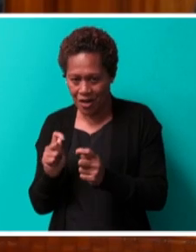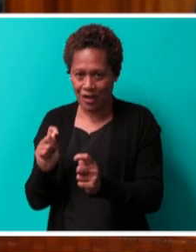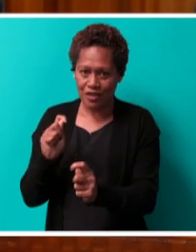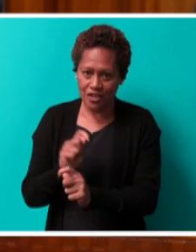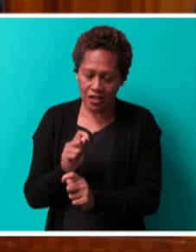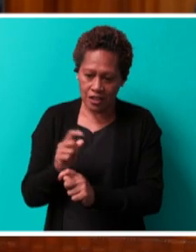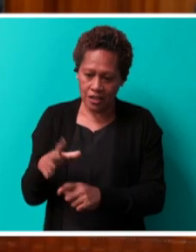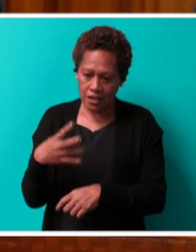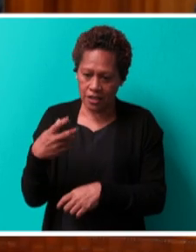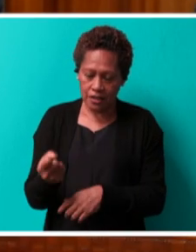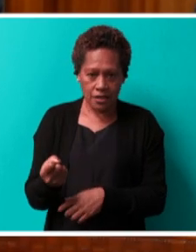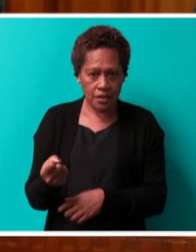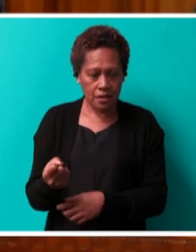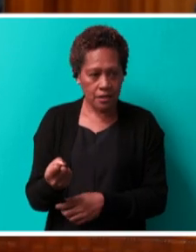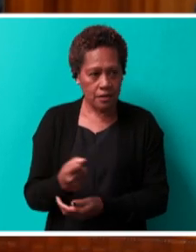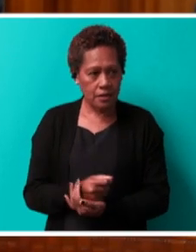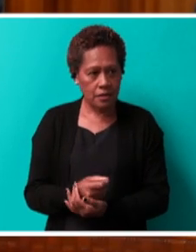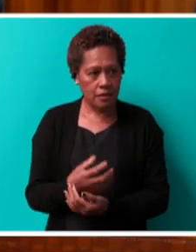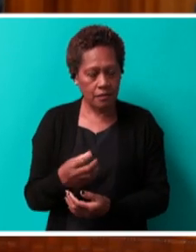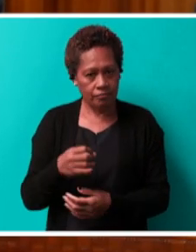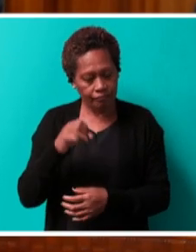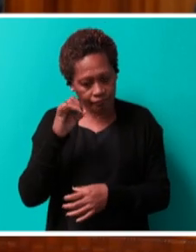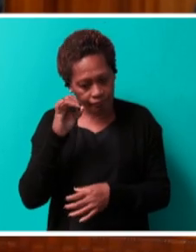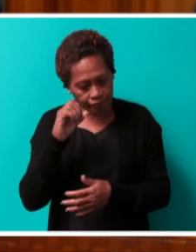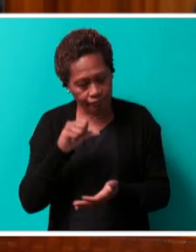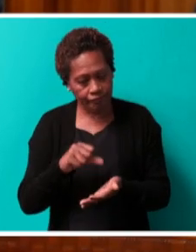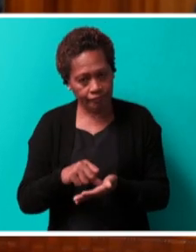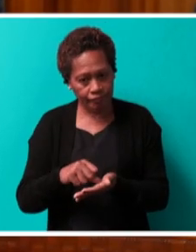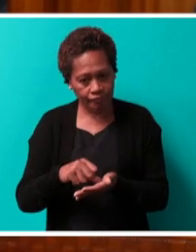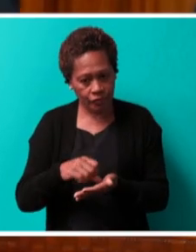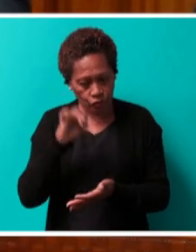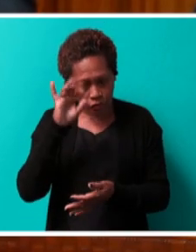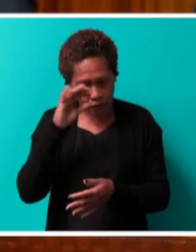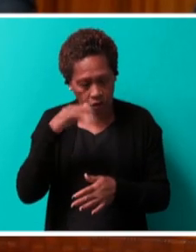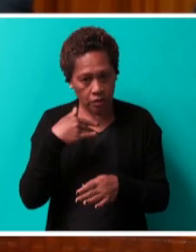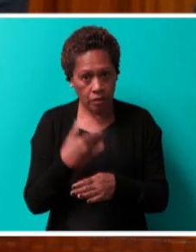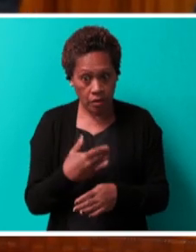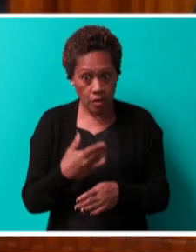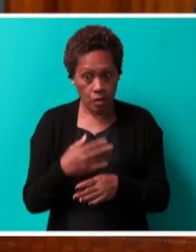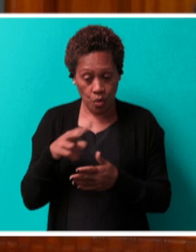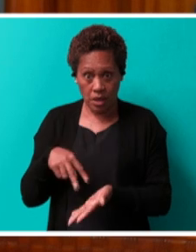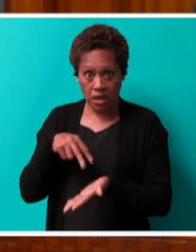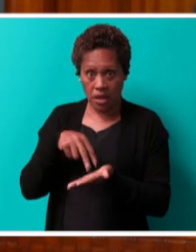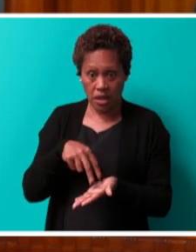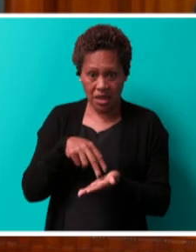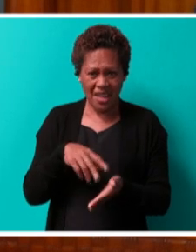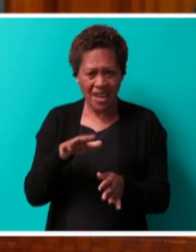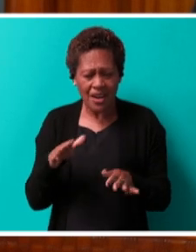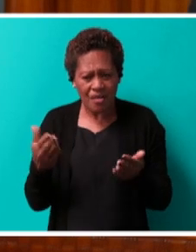relevant provisions, all existing taxi operators are required to secure an approved base or stand within their designated area of